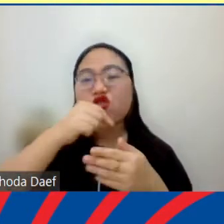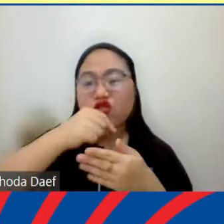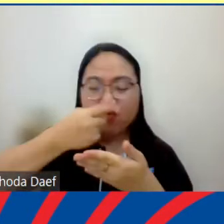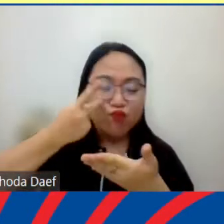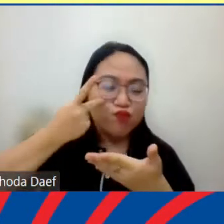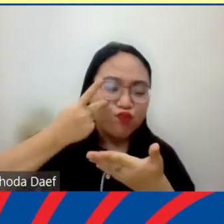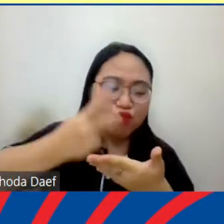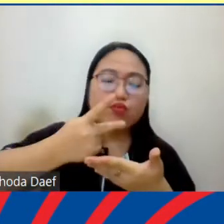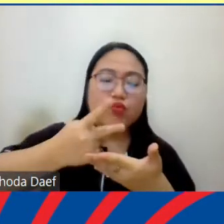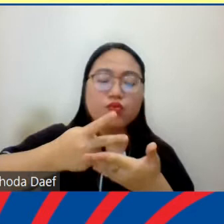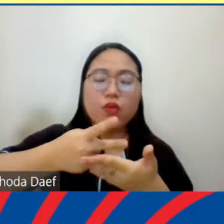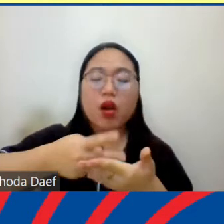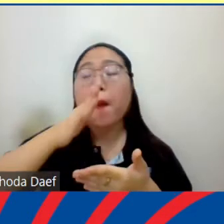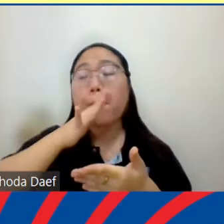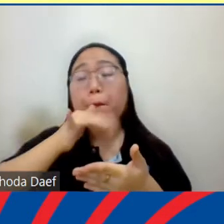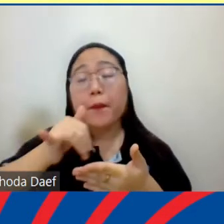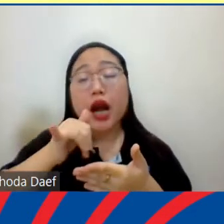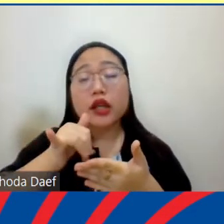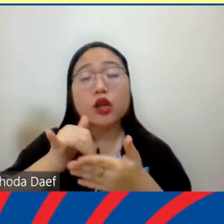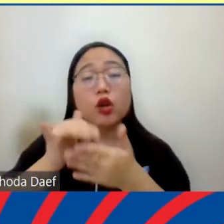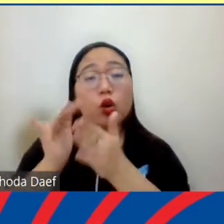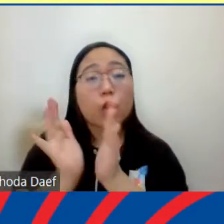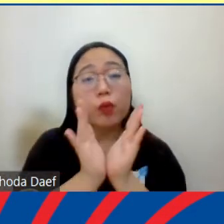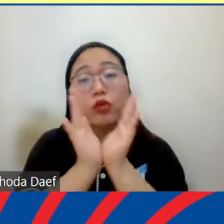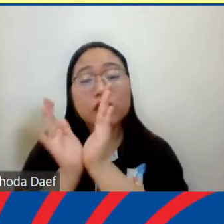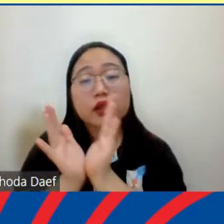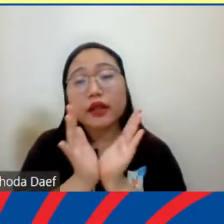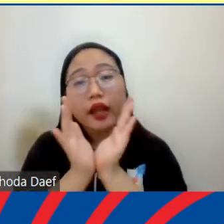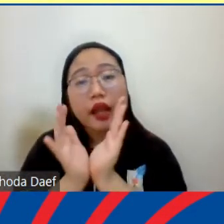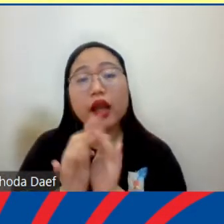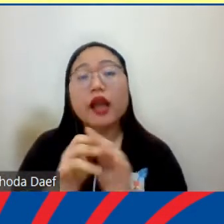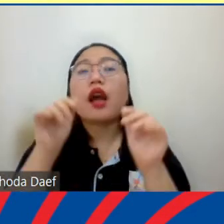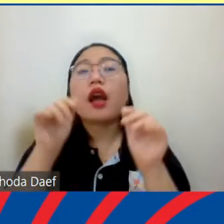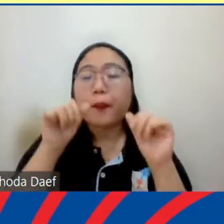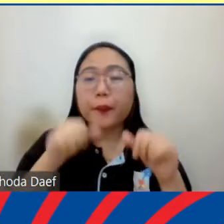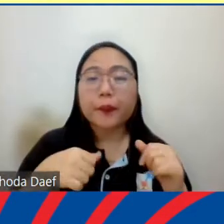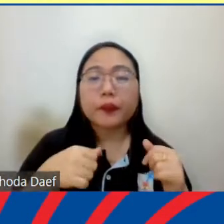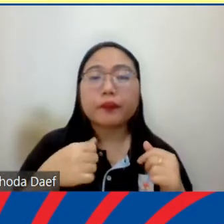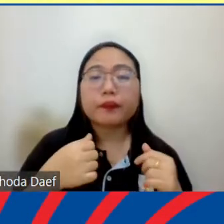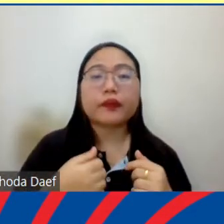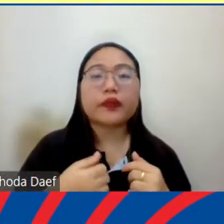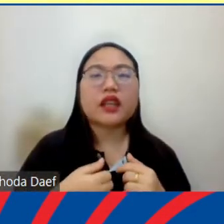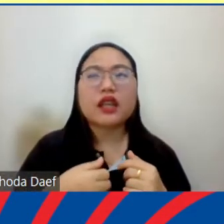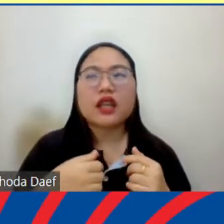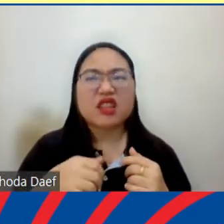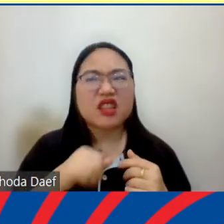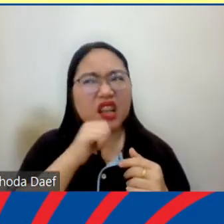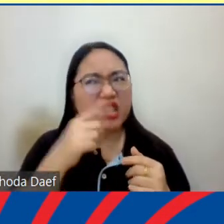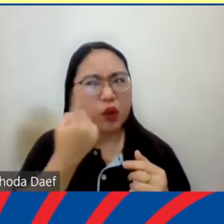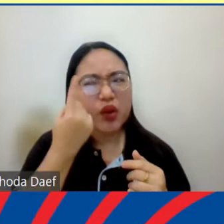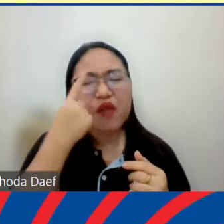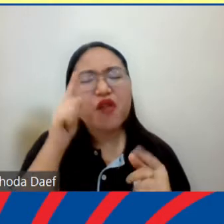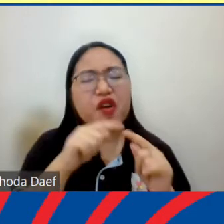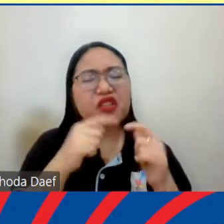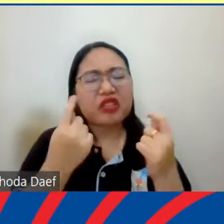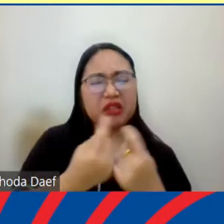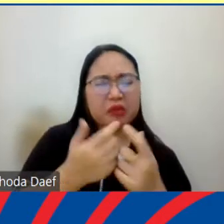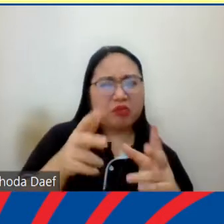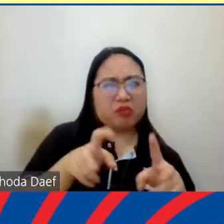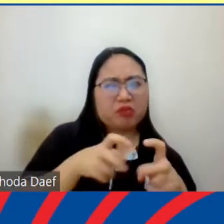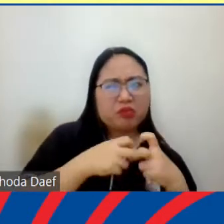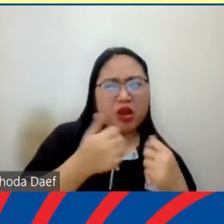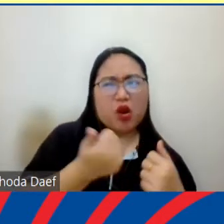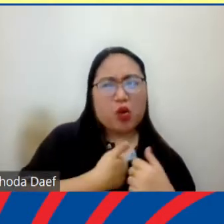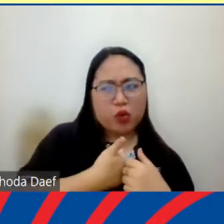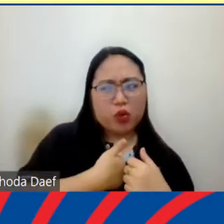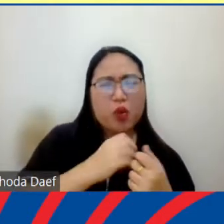hindi lang po pang individual or sa sarili nyo lang na team yung research data. And that is also echoed by